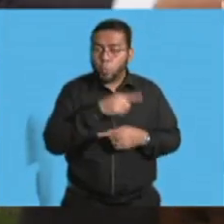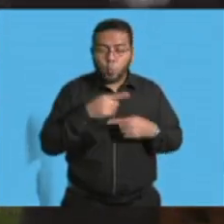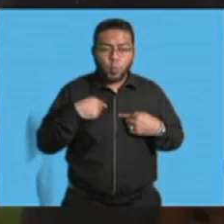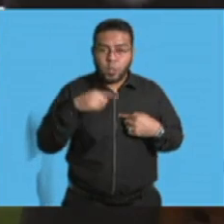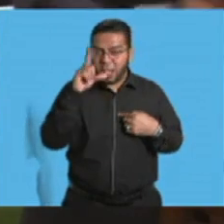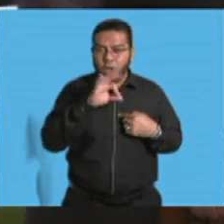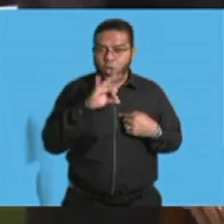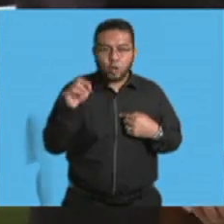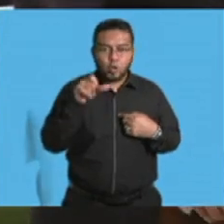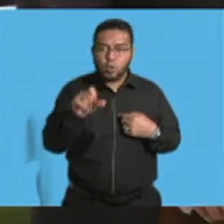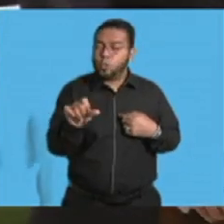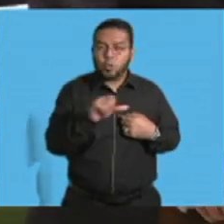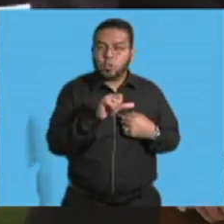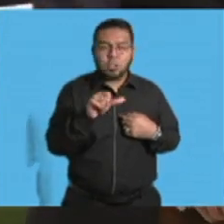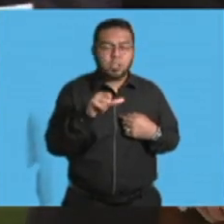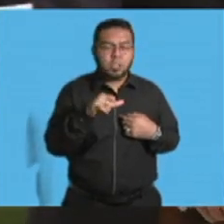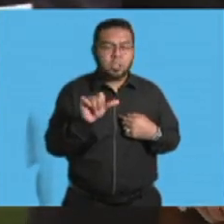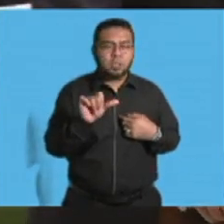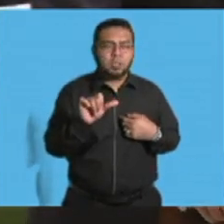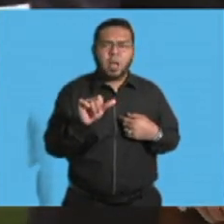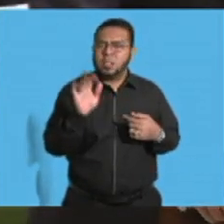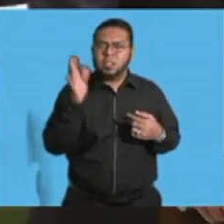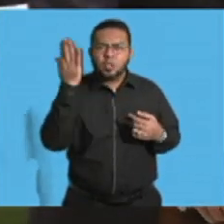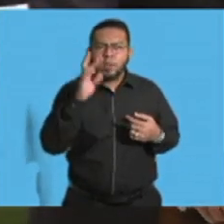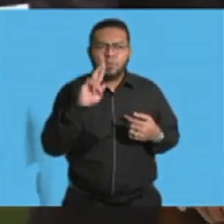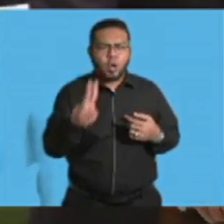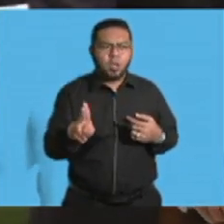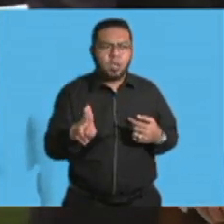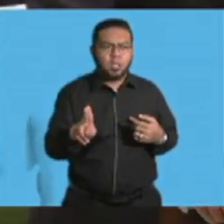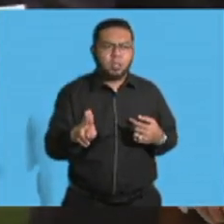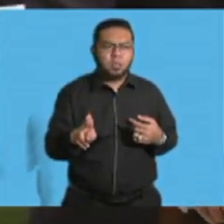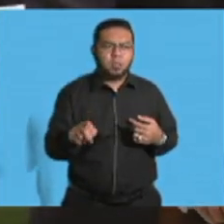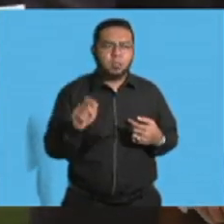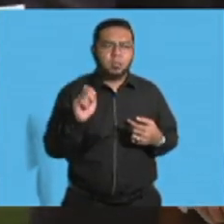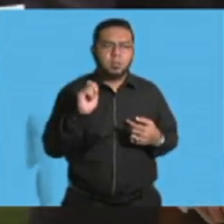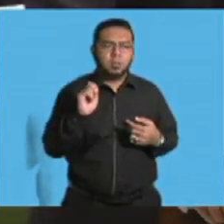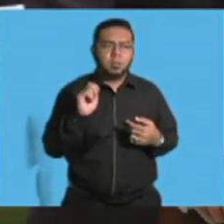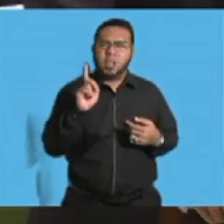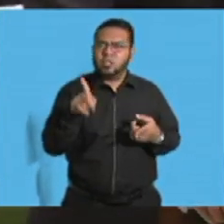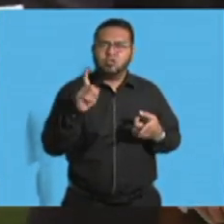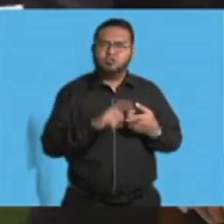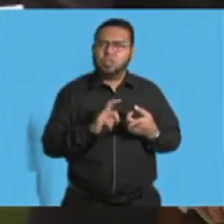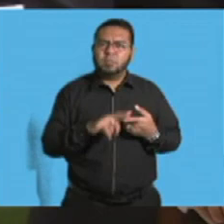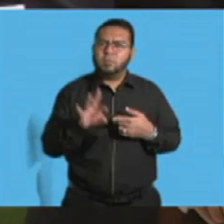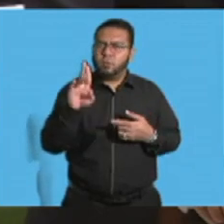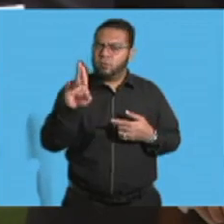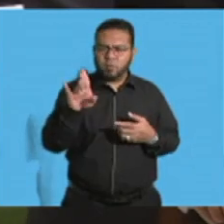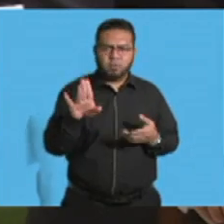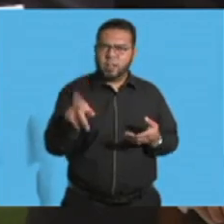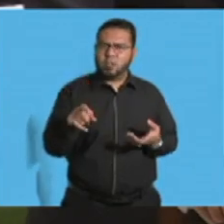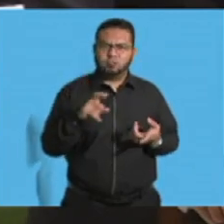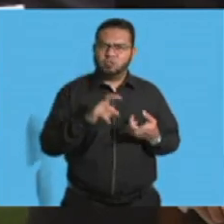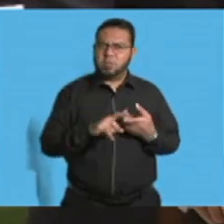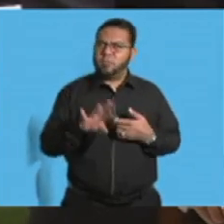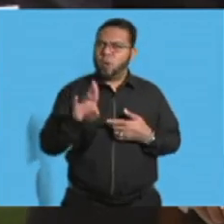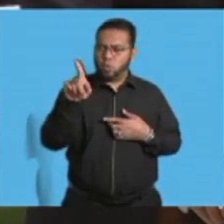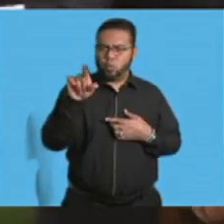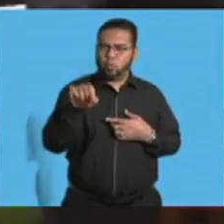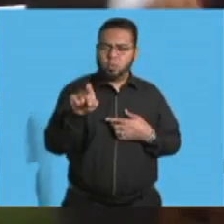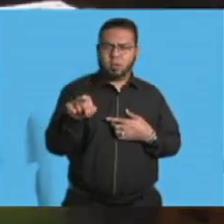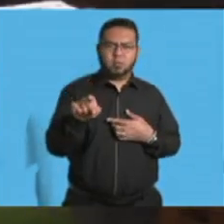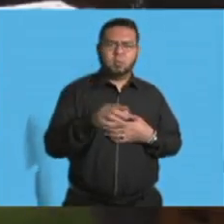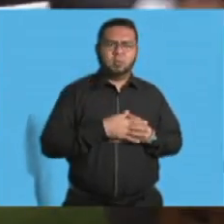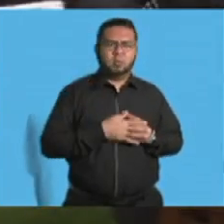use this kind of emotives, and I feel really sorry for her. I mean, this is cheap to do that. It is very cheap. And Madam